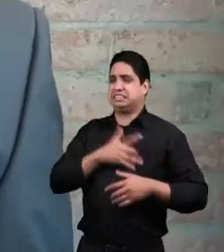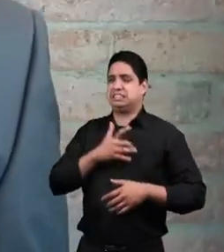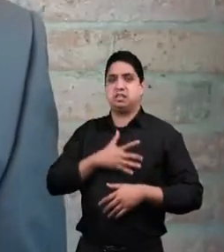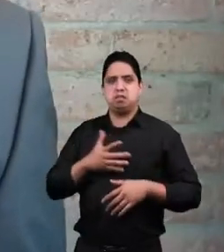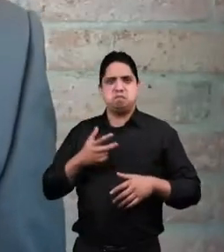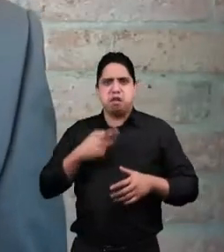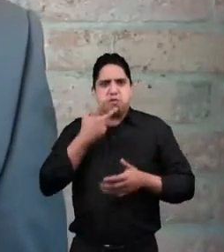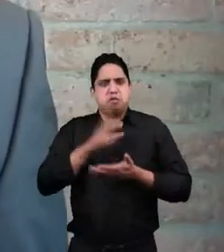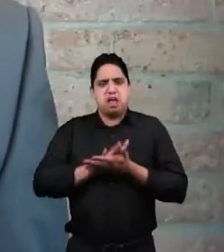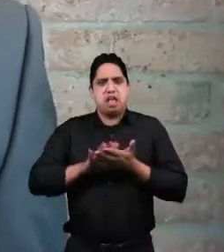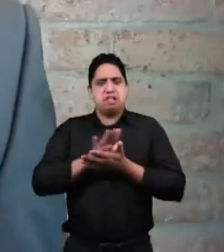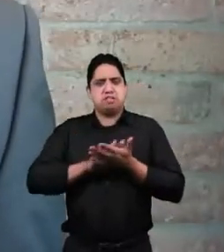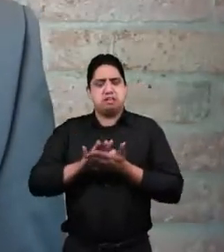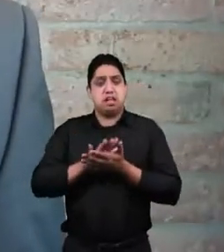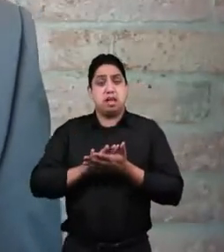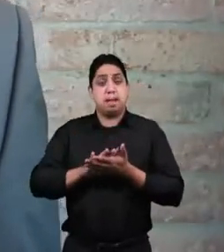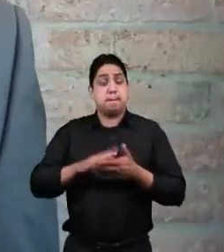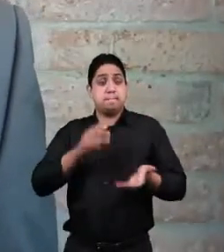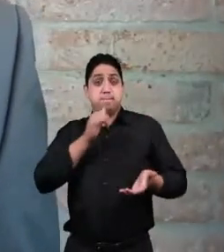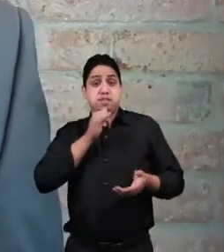had reached his end.